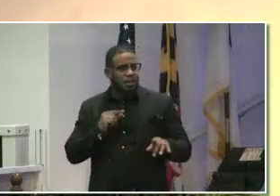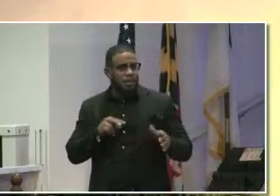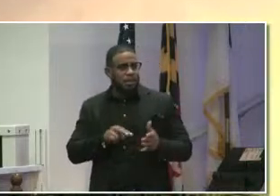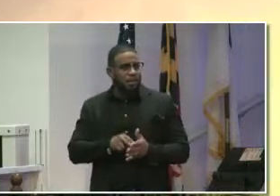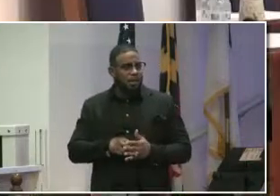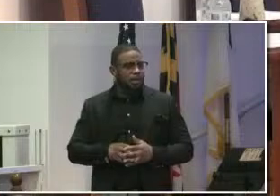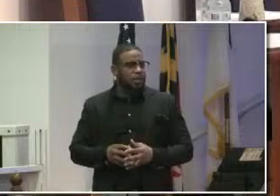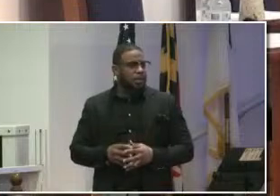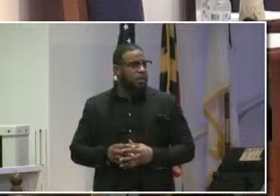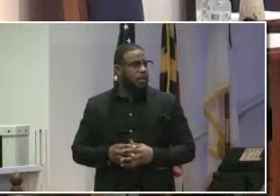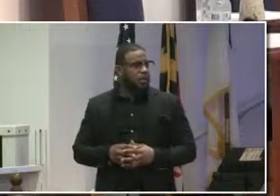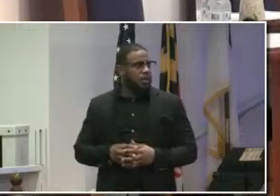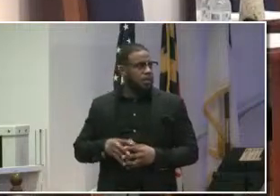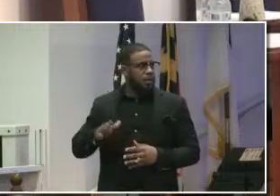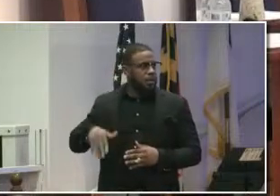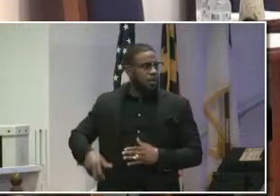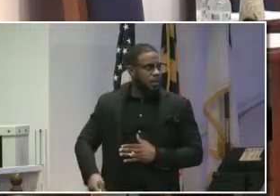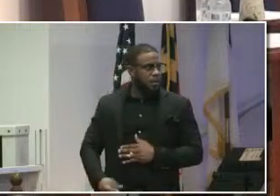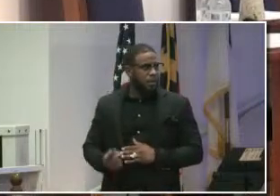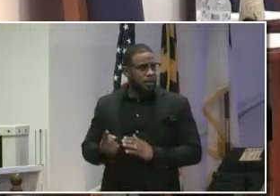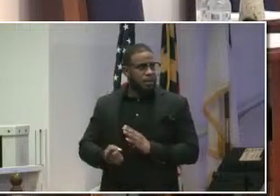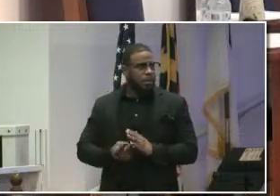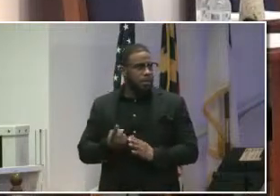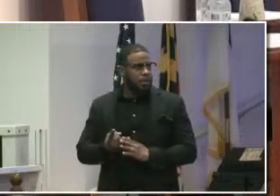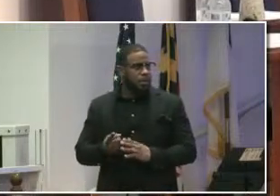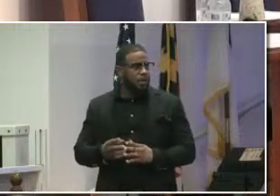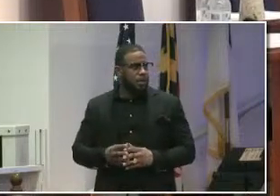feet. Late in the midnight hour.